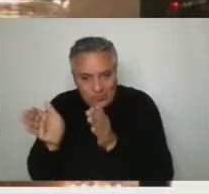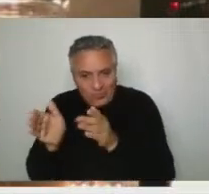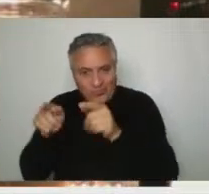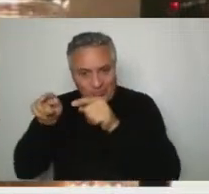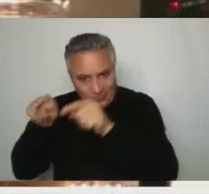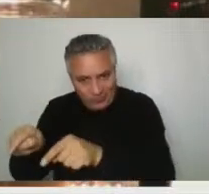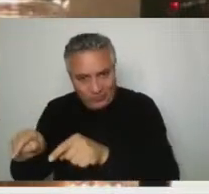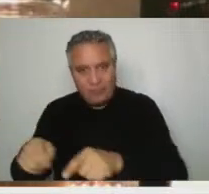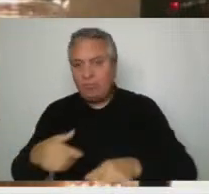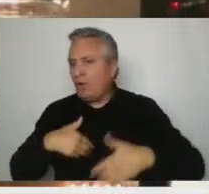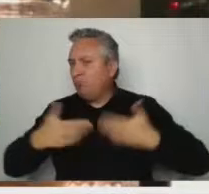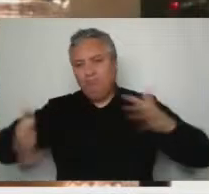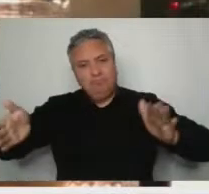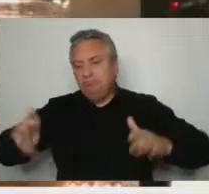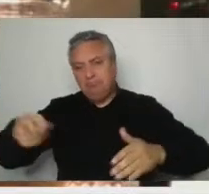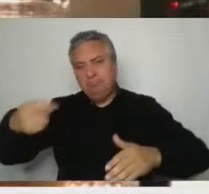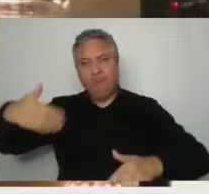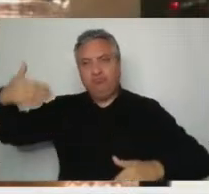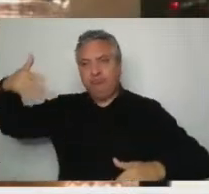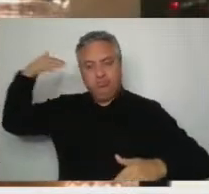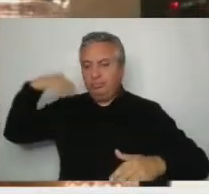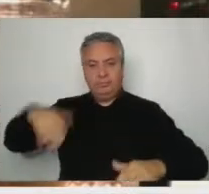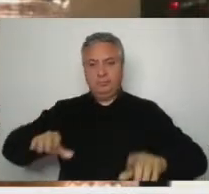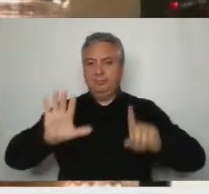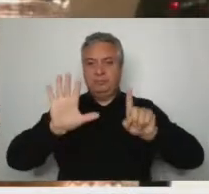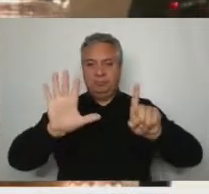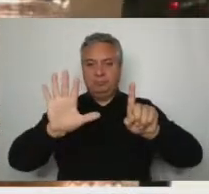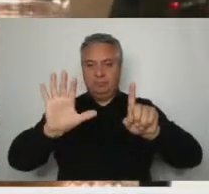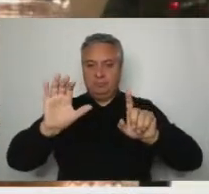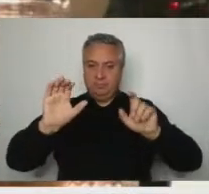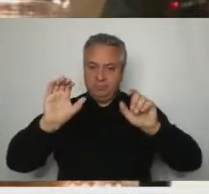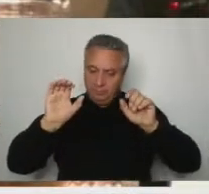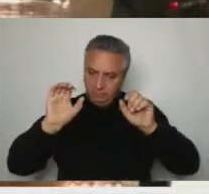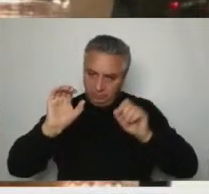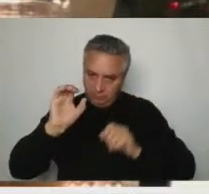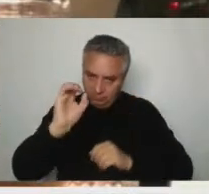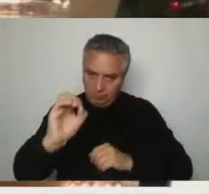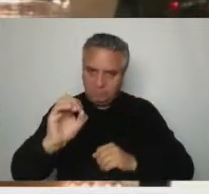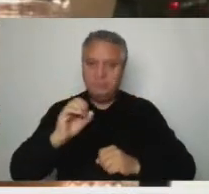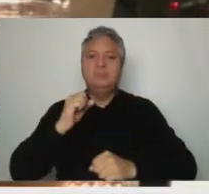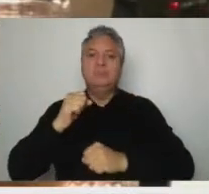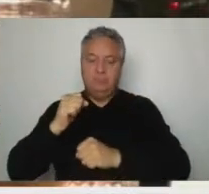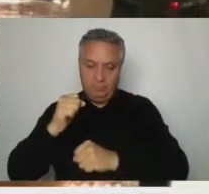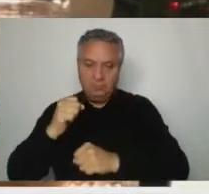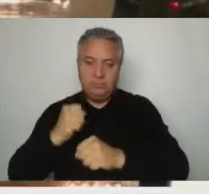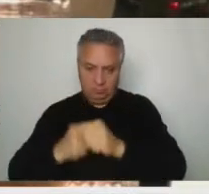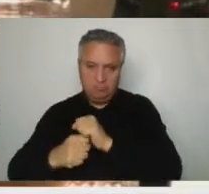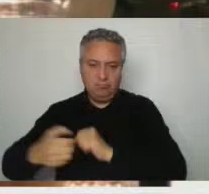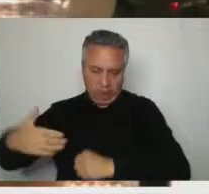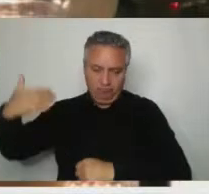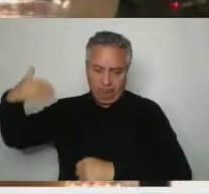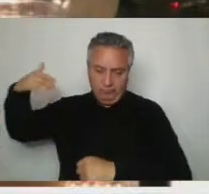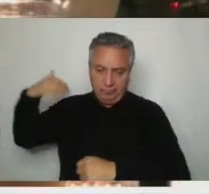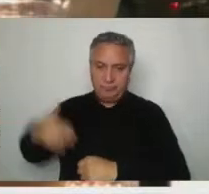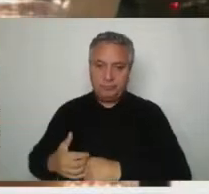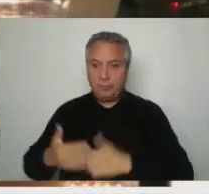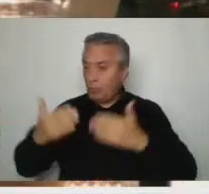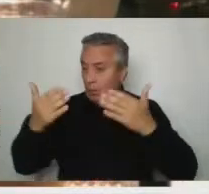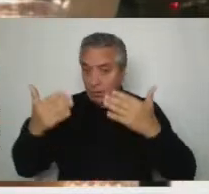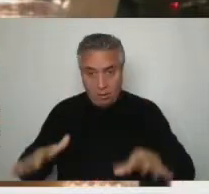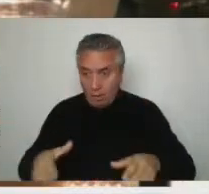health assistance, and that's for 60 years now. We have also developed primary